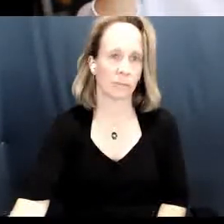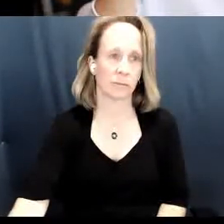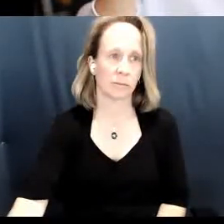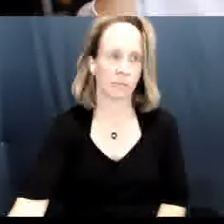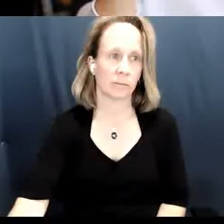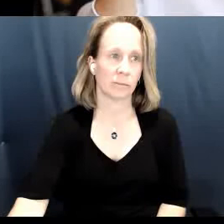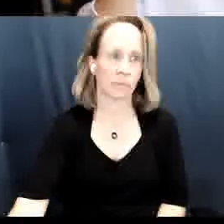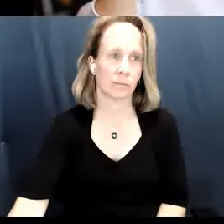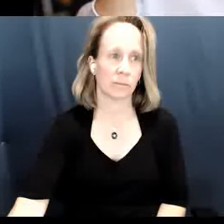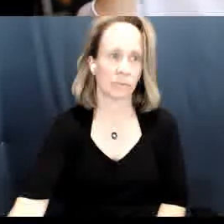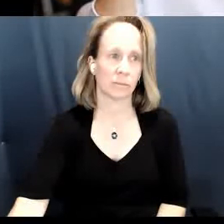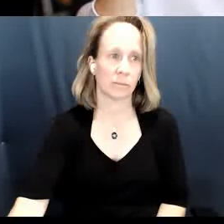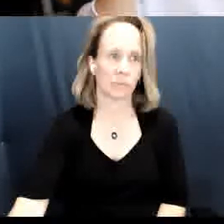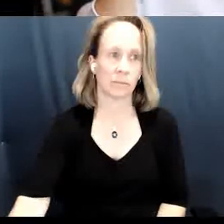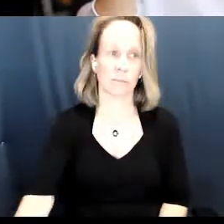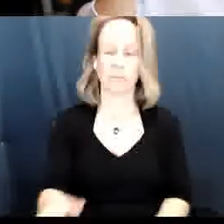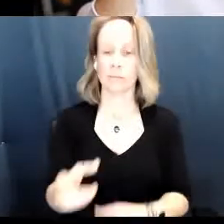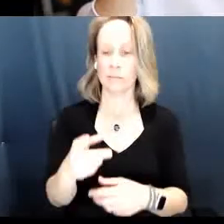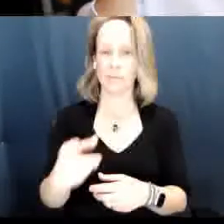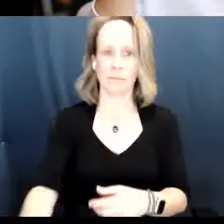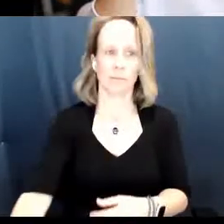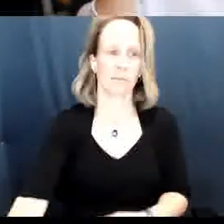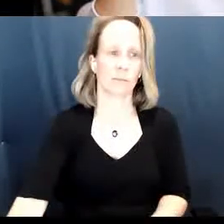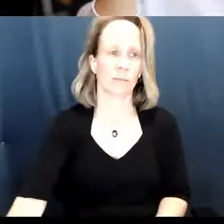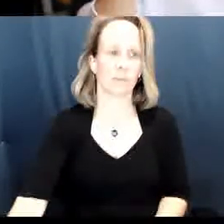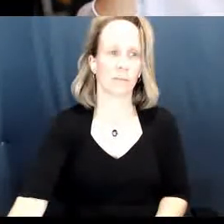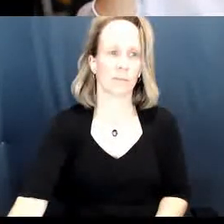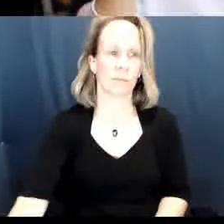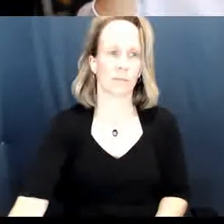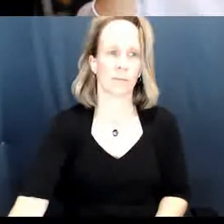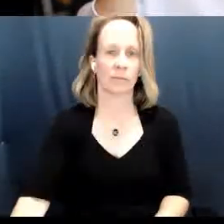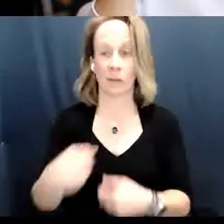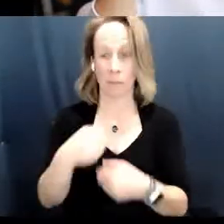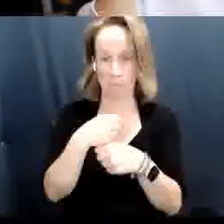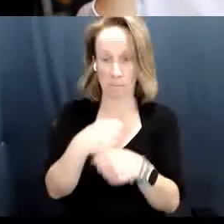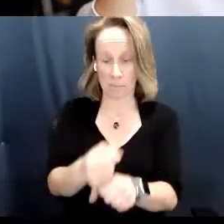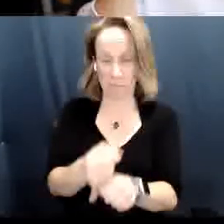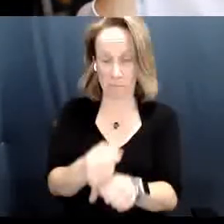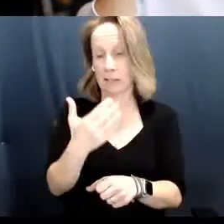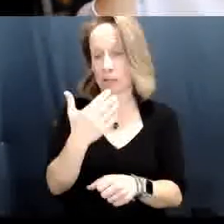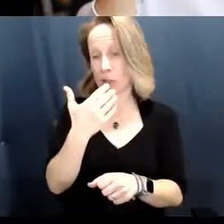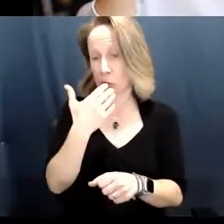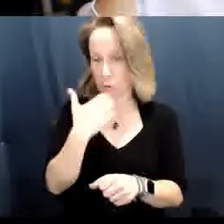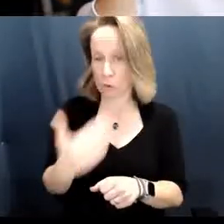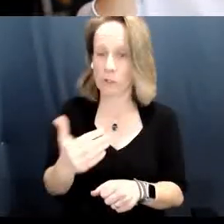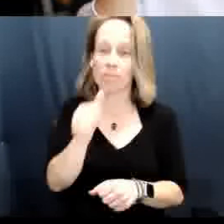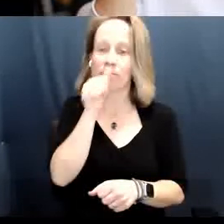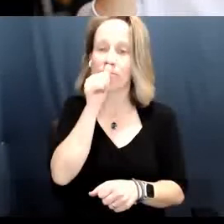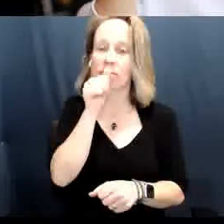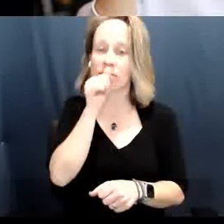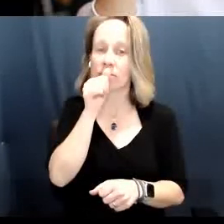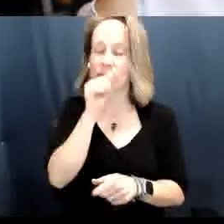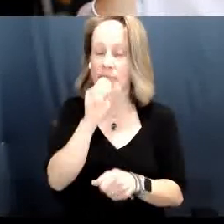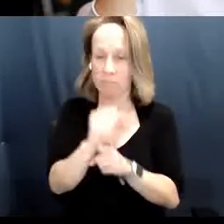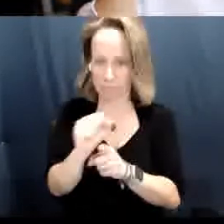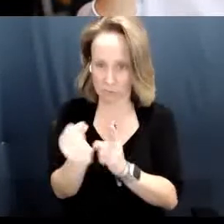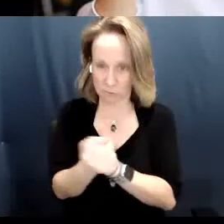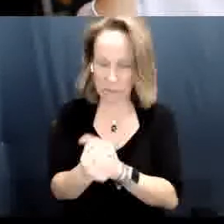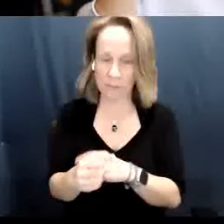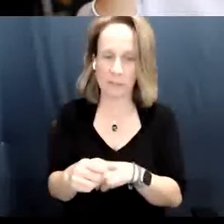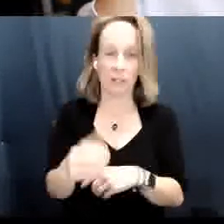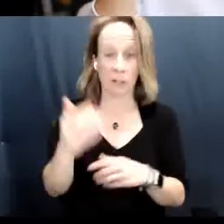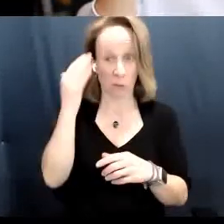Creating a mutual trust and confidentiality assurance. Thank you. Knowing resources for our clients.